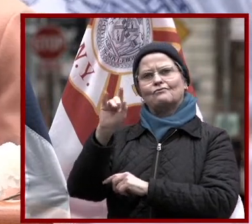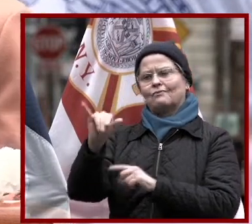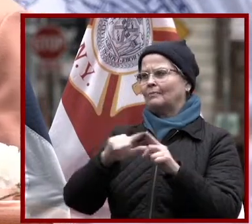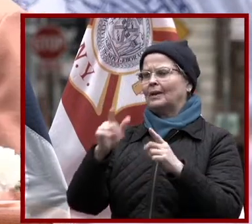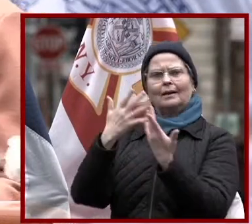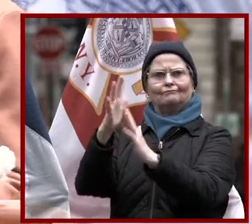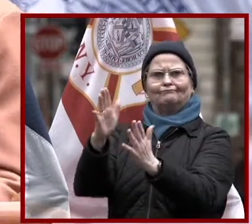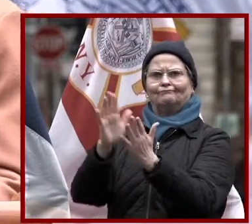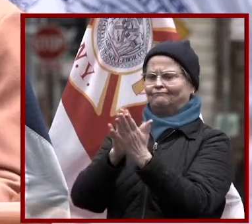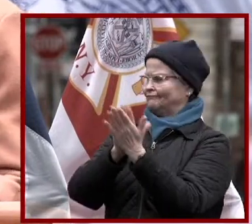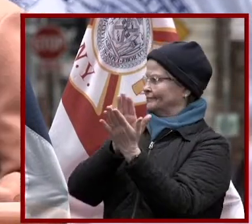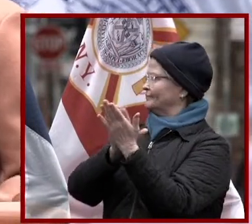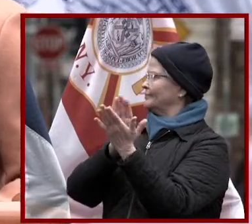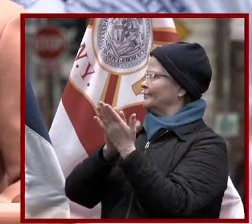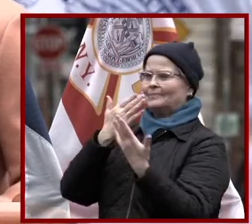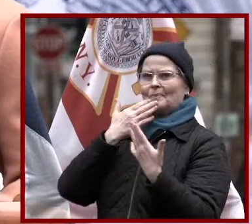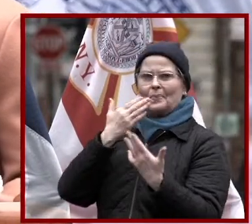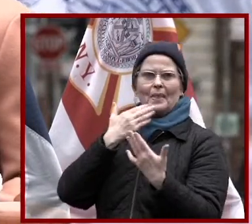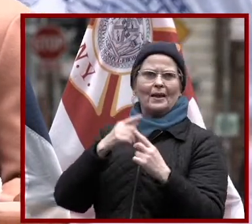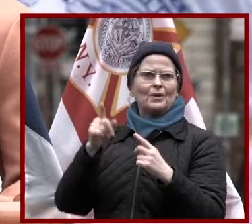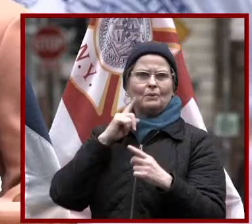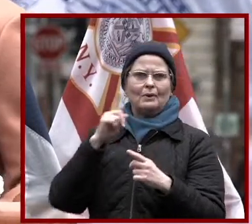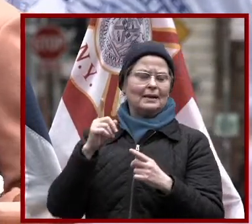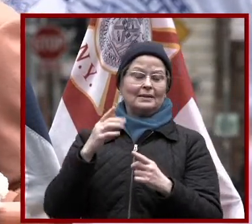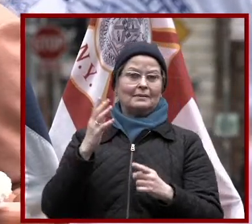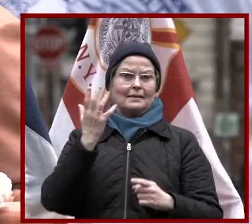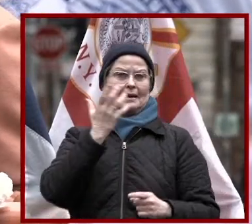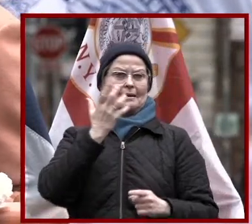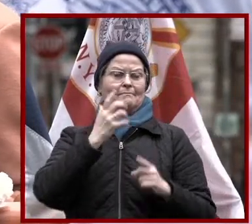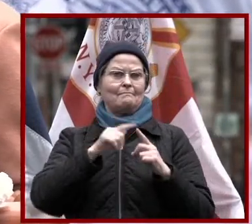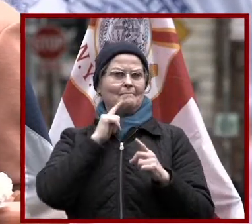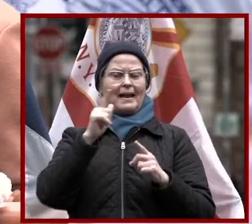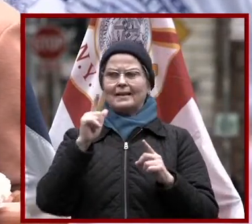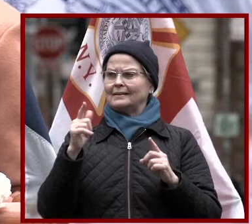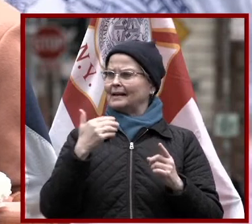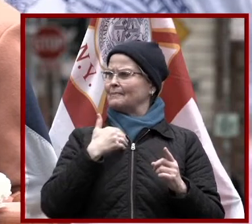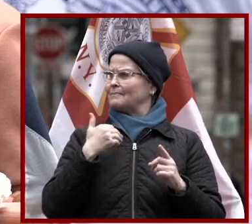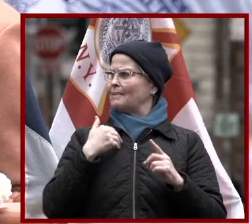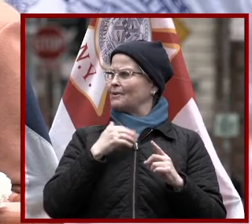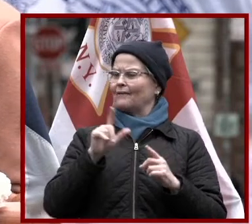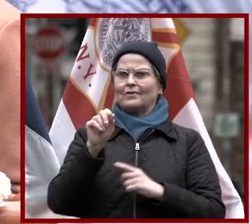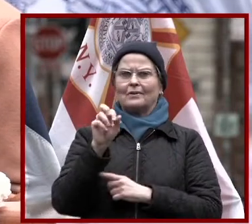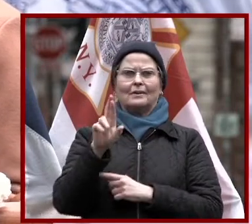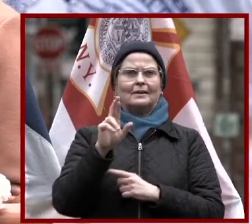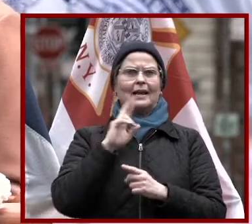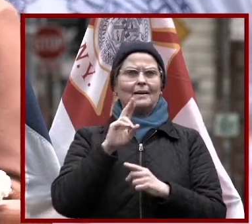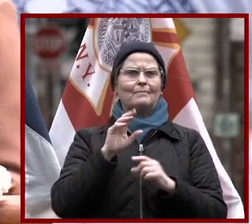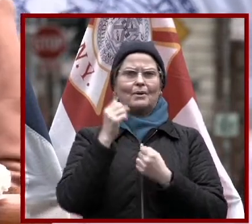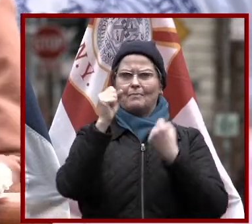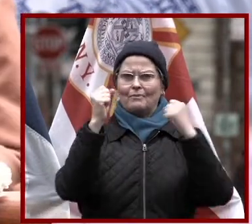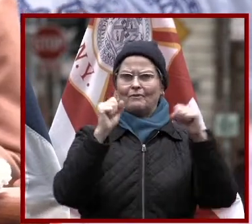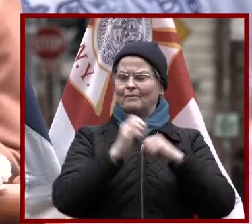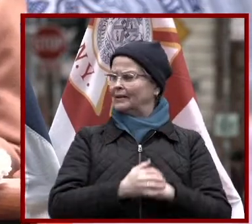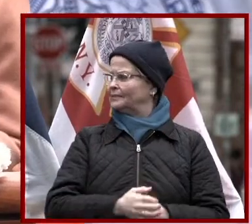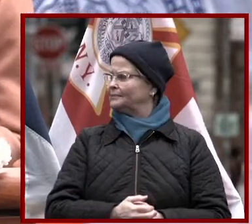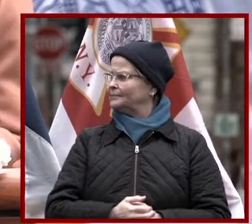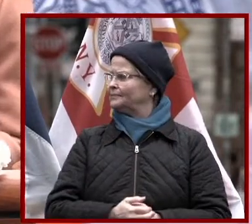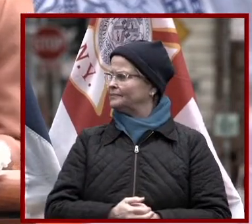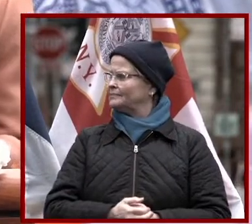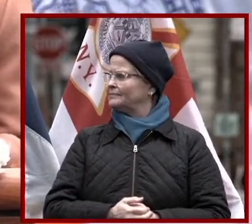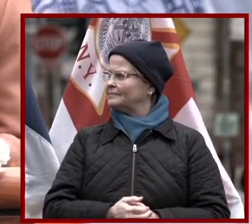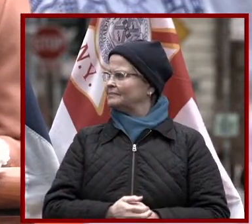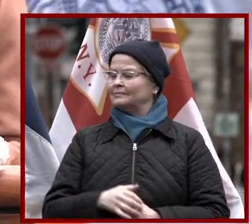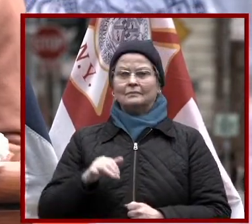you, thank you. And thank you to the whole Workers United family for carrying the torch. This has